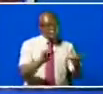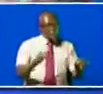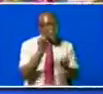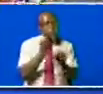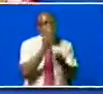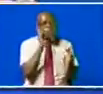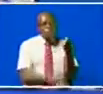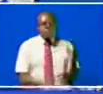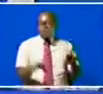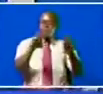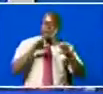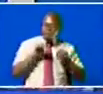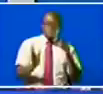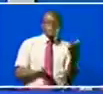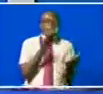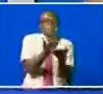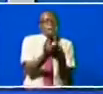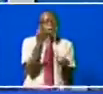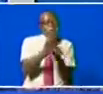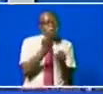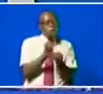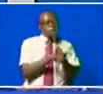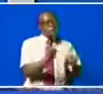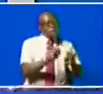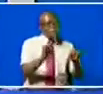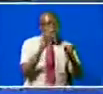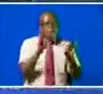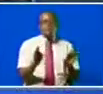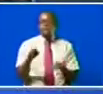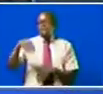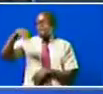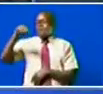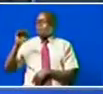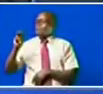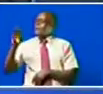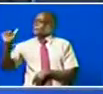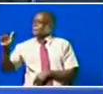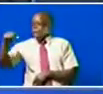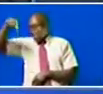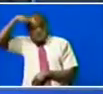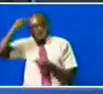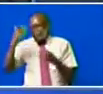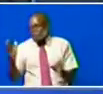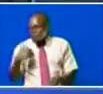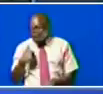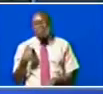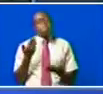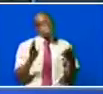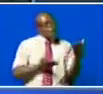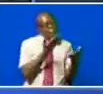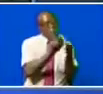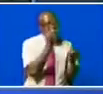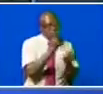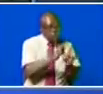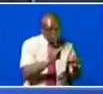do? Apply for the cleaning position. Mm-hmm. What happens? Even if I have my master's degree. Yes, mm-hmm. Apply for the cleaning position. During